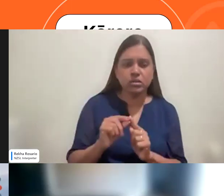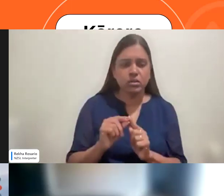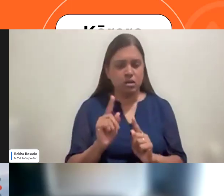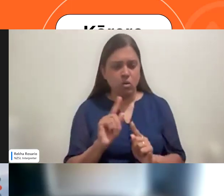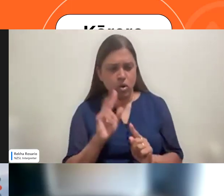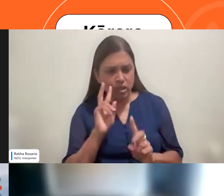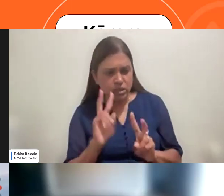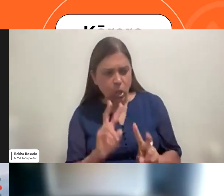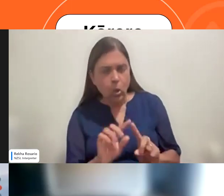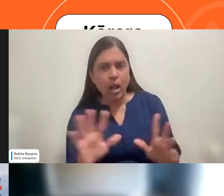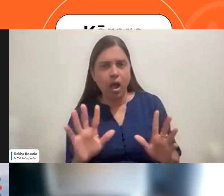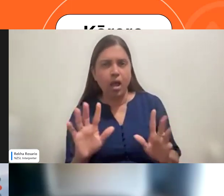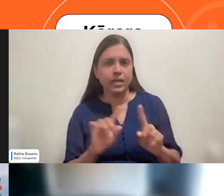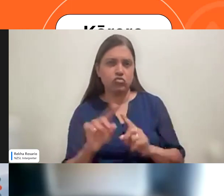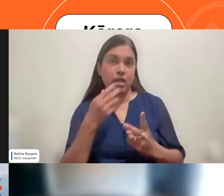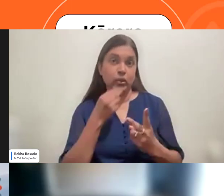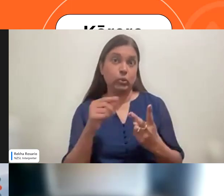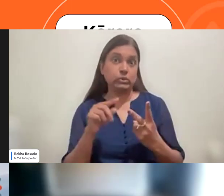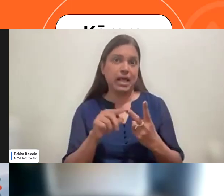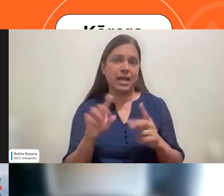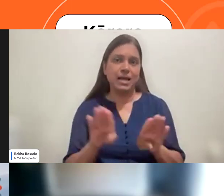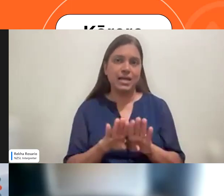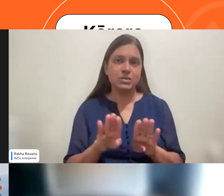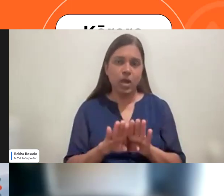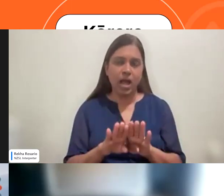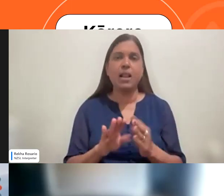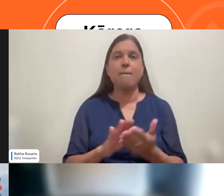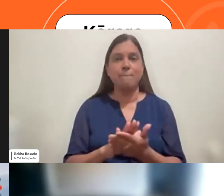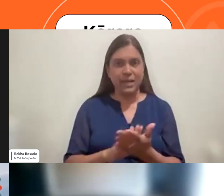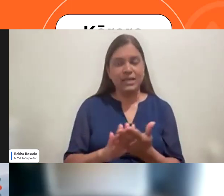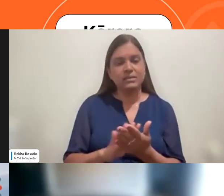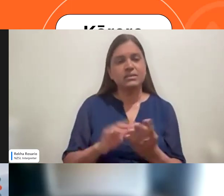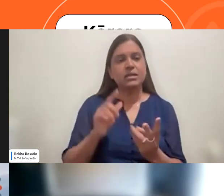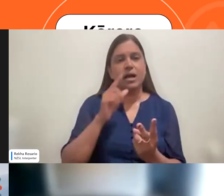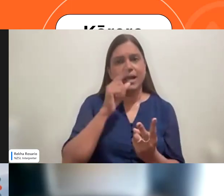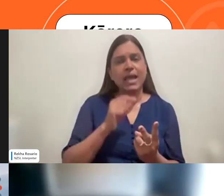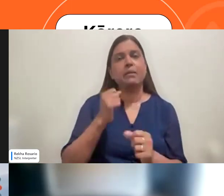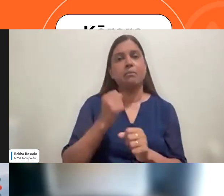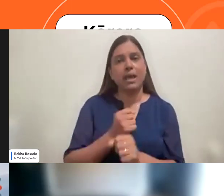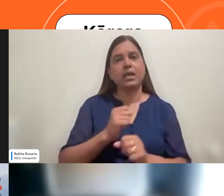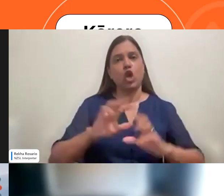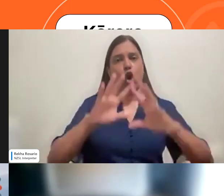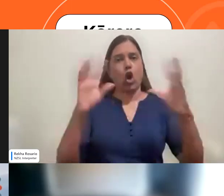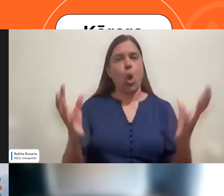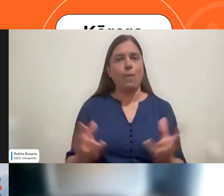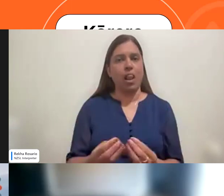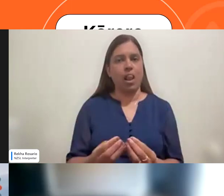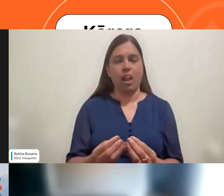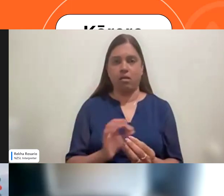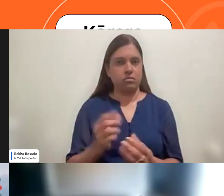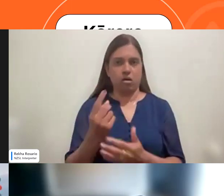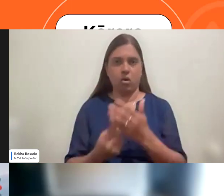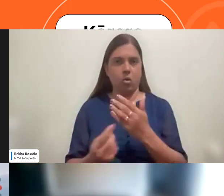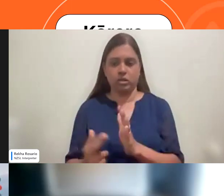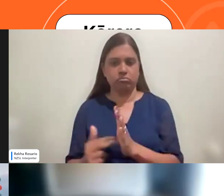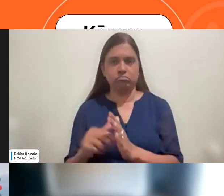examples. So that's meaning that we can scale globally, and we'll be able to add this information